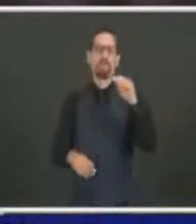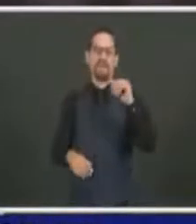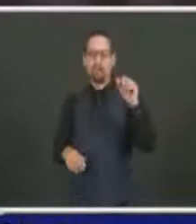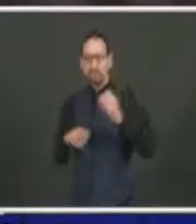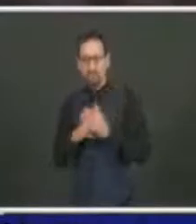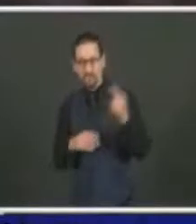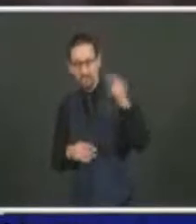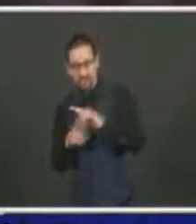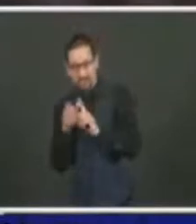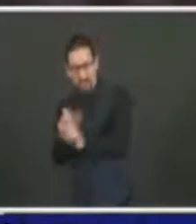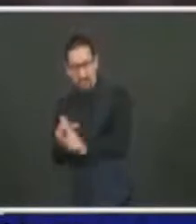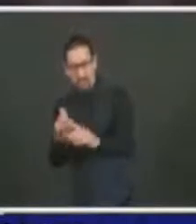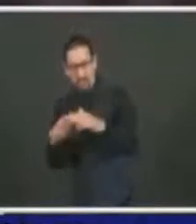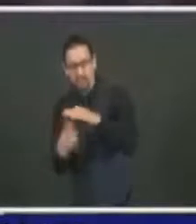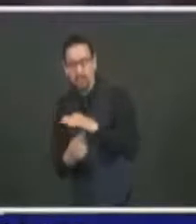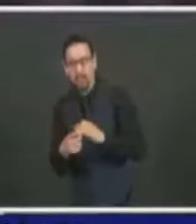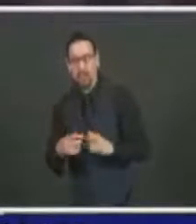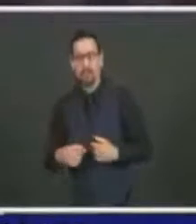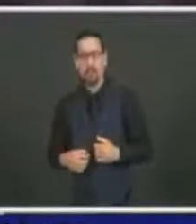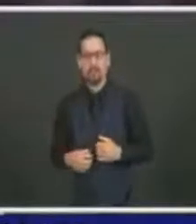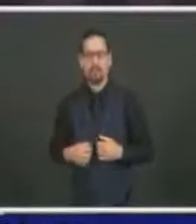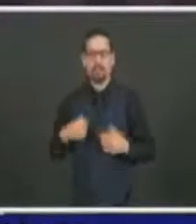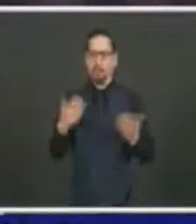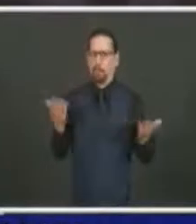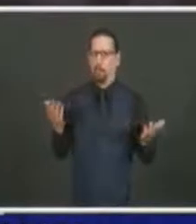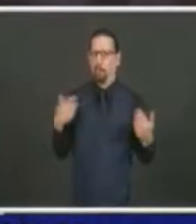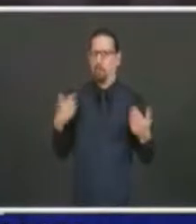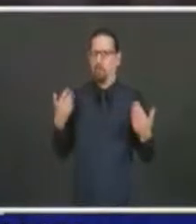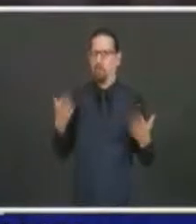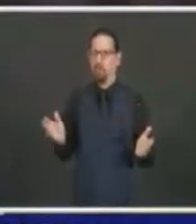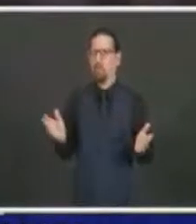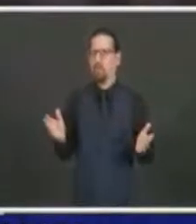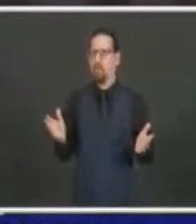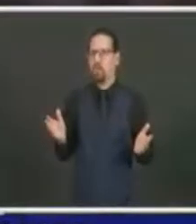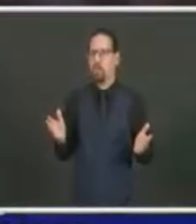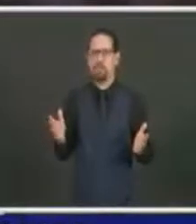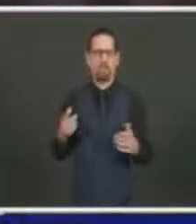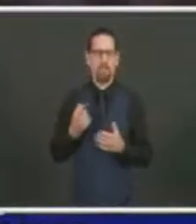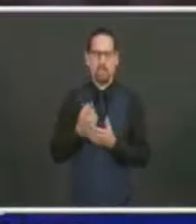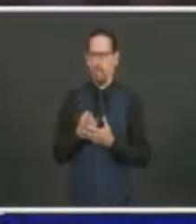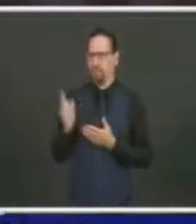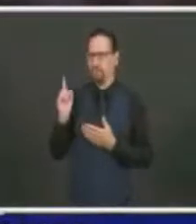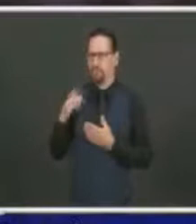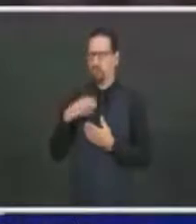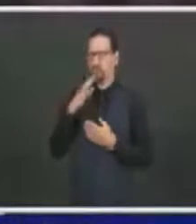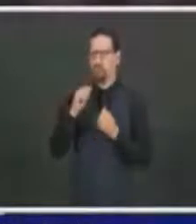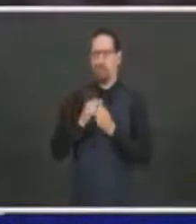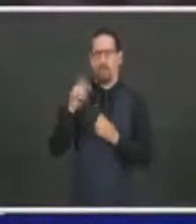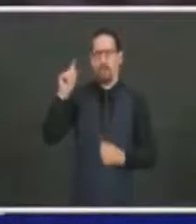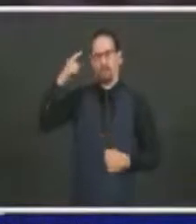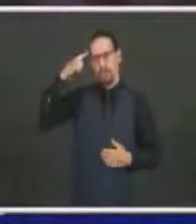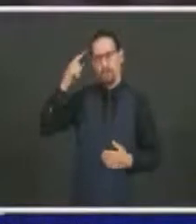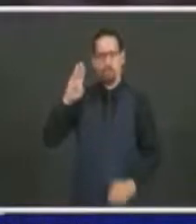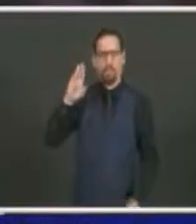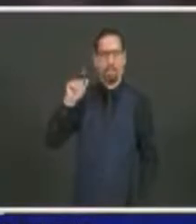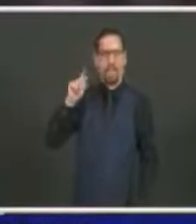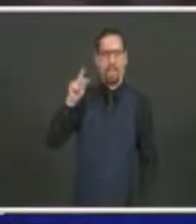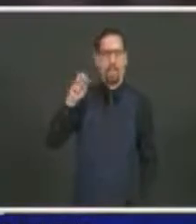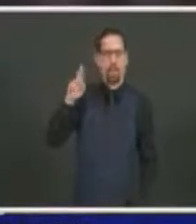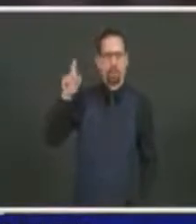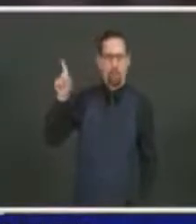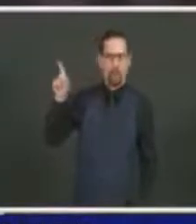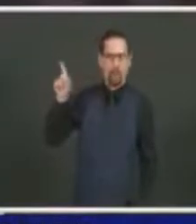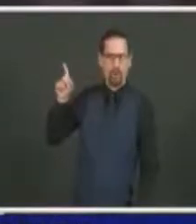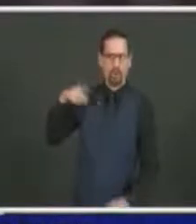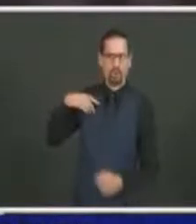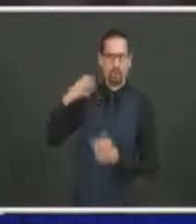don't know. Let me say this. I talked to Governor Baker a week ago. He's considering doing this. And I know, obviously, New York,